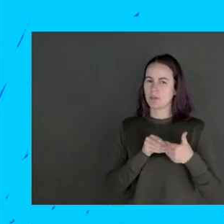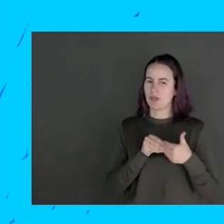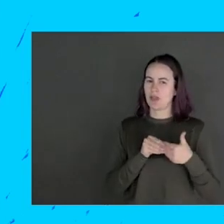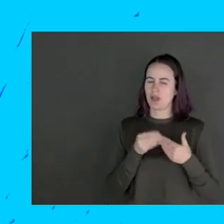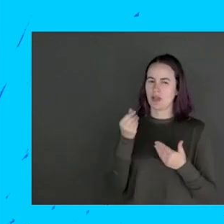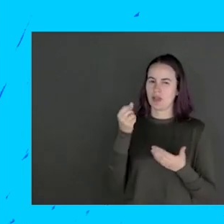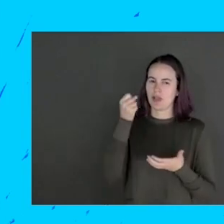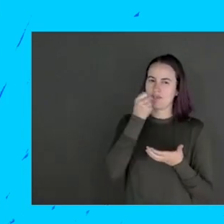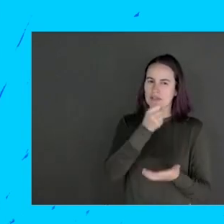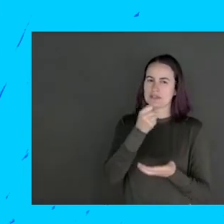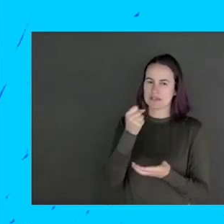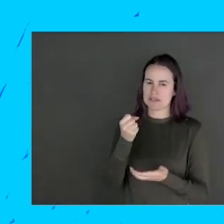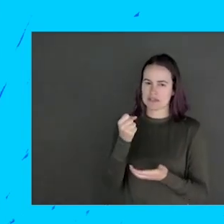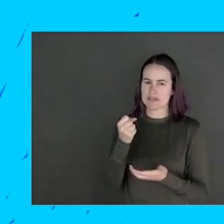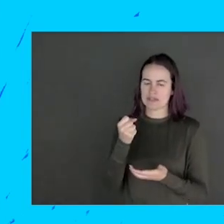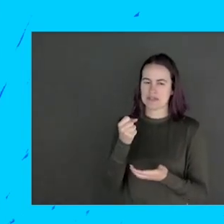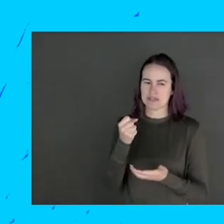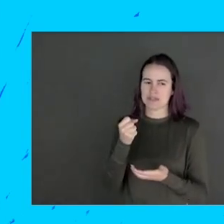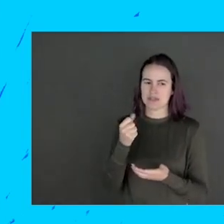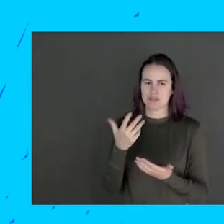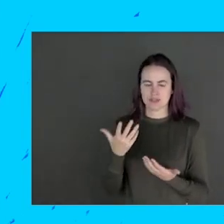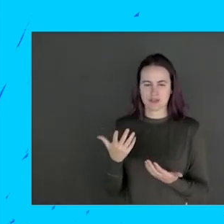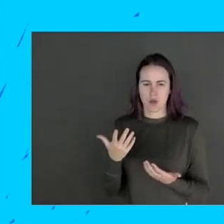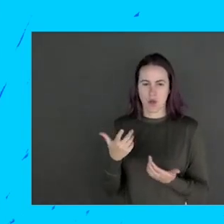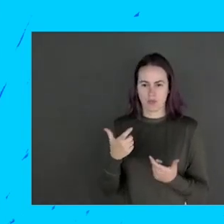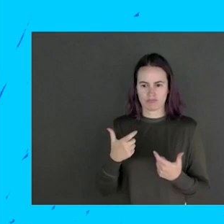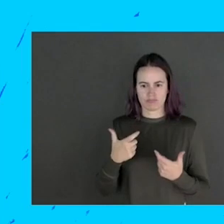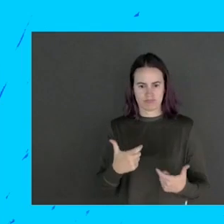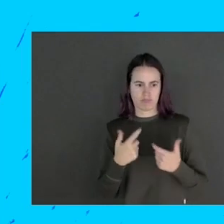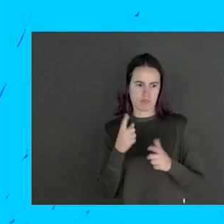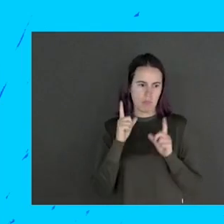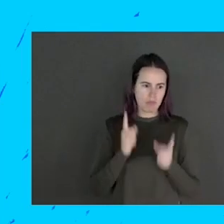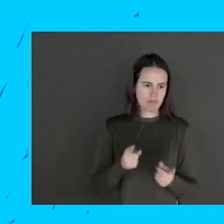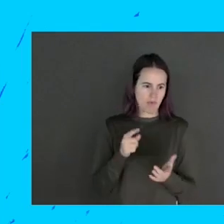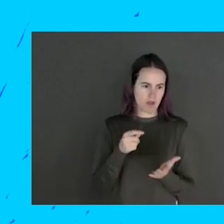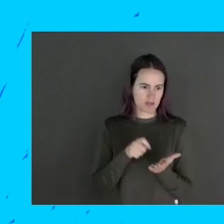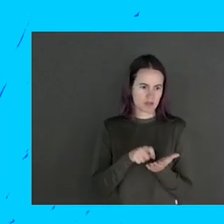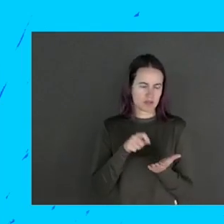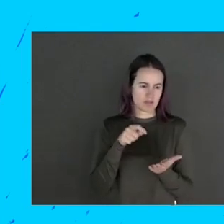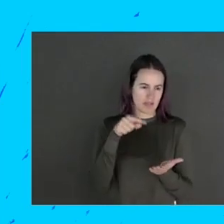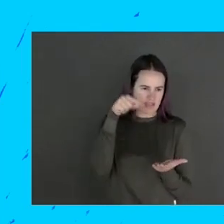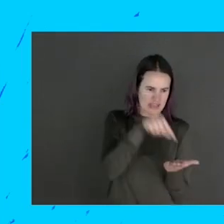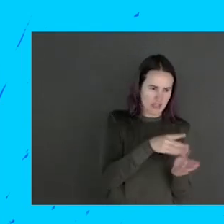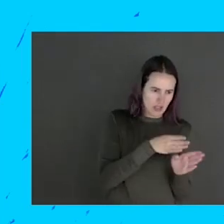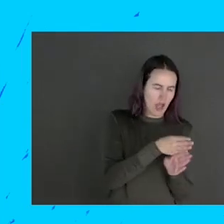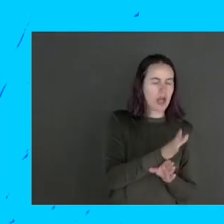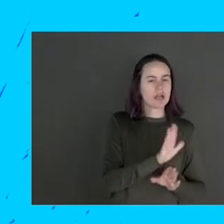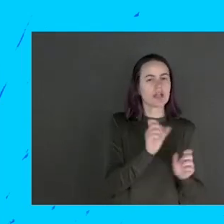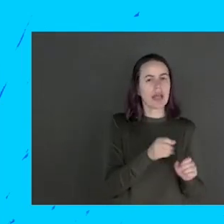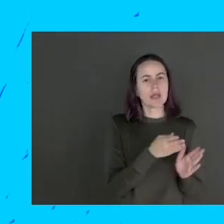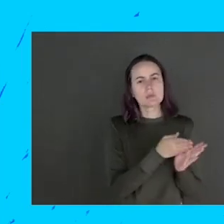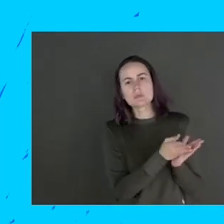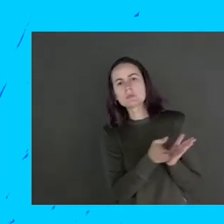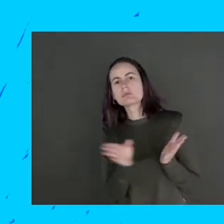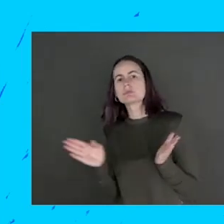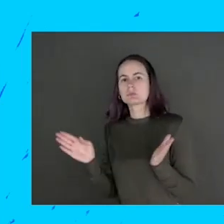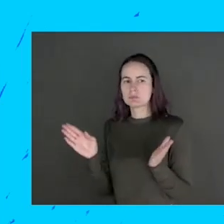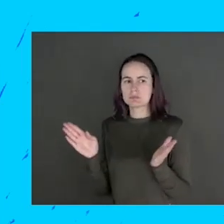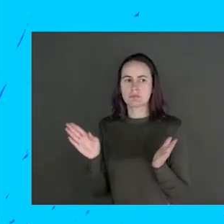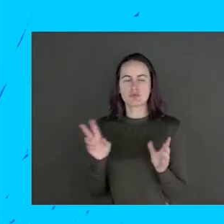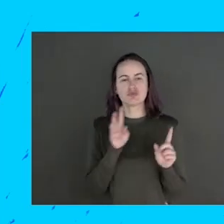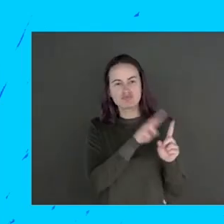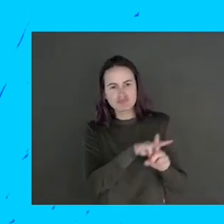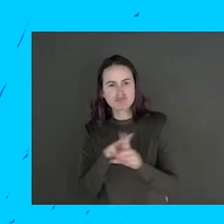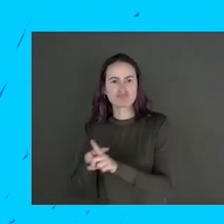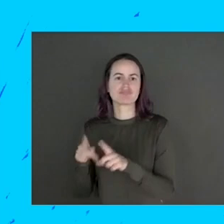to ensure that we have unrestricted source for us to do more and have more impact in terms of our programming and the work that we're doing in